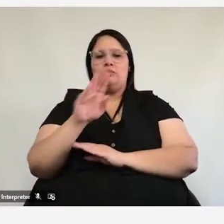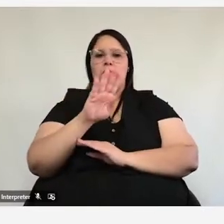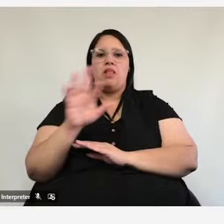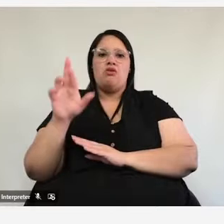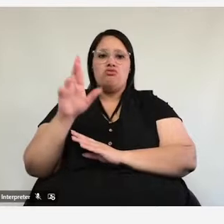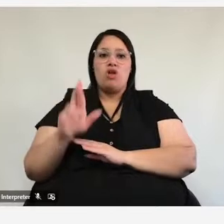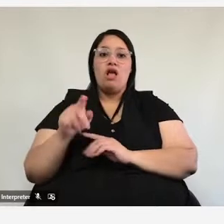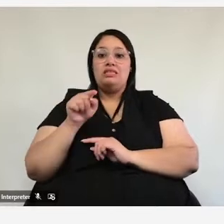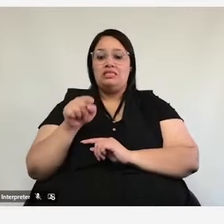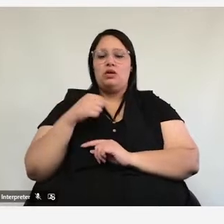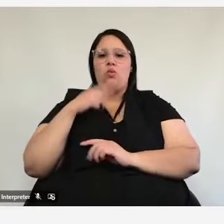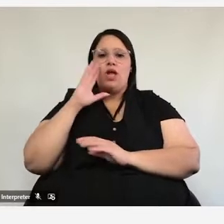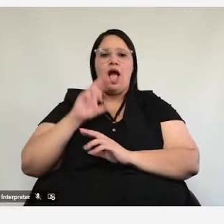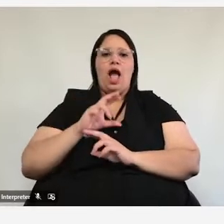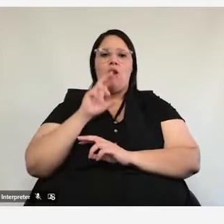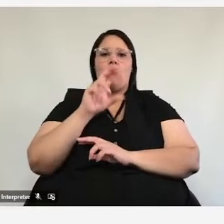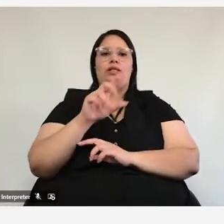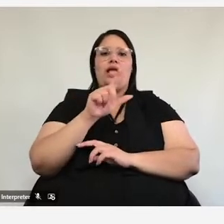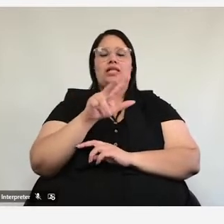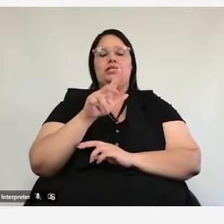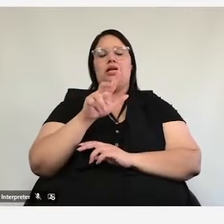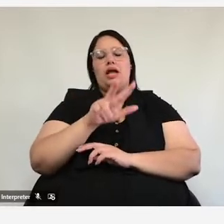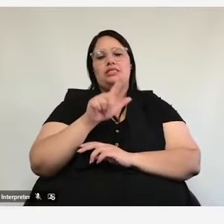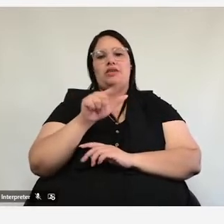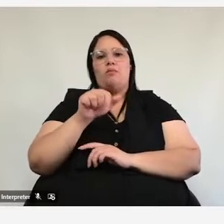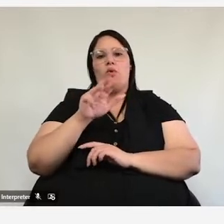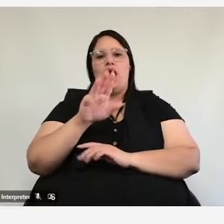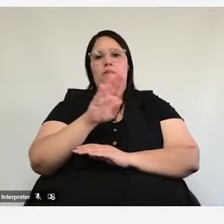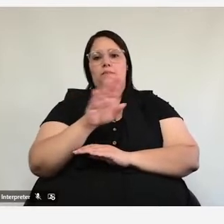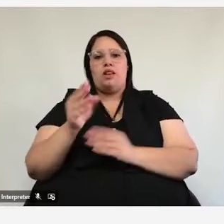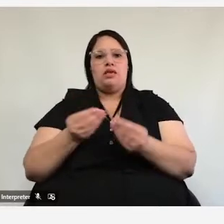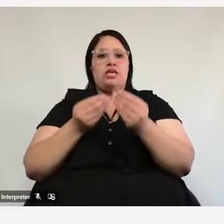of which we will allocate 87.9 billion to departments.